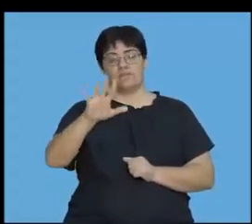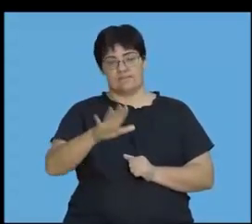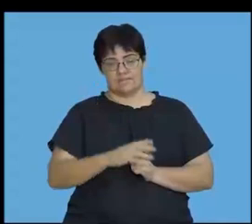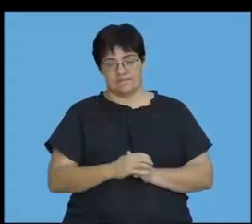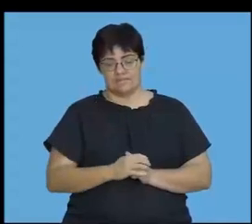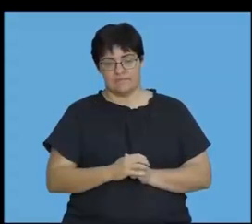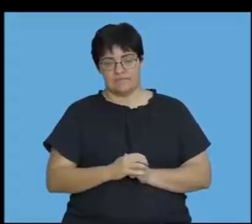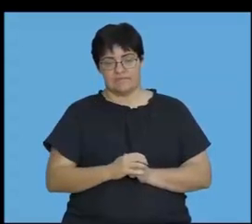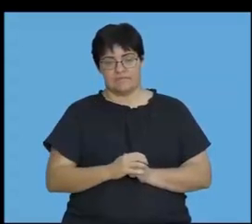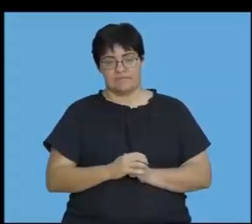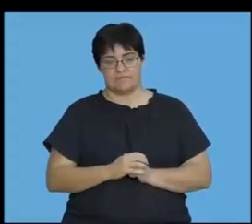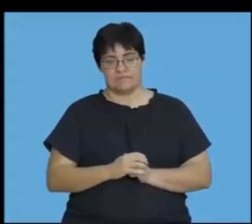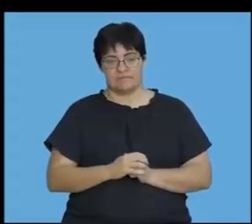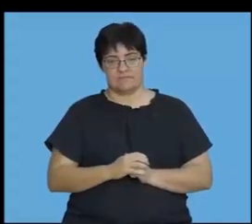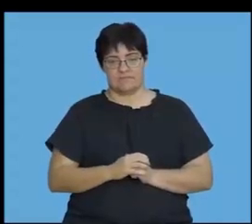0.425.